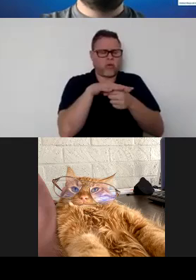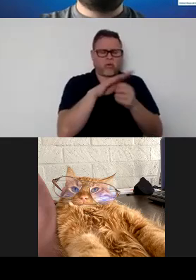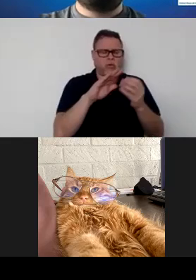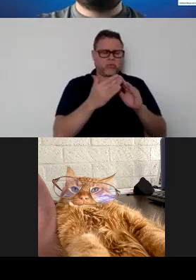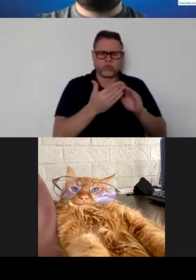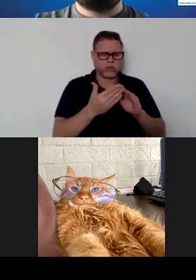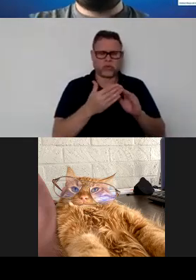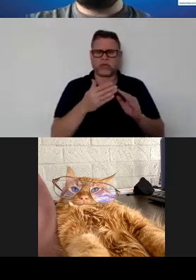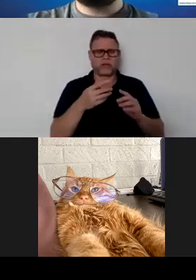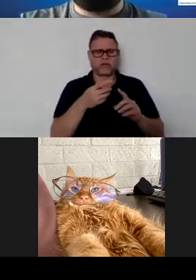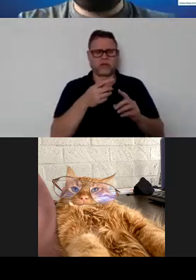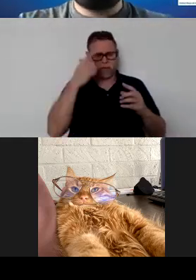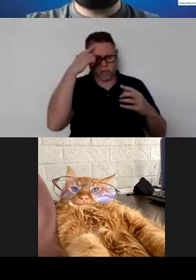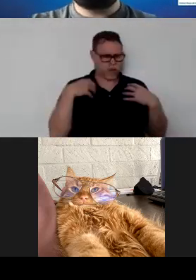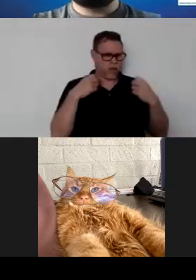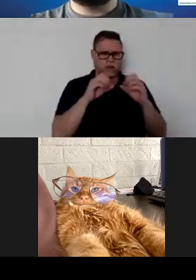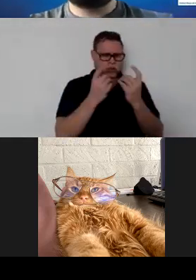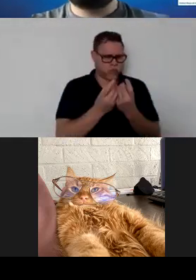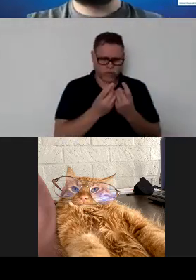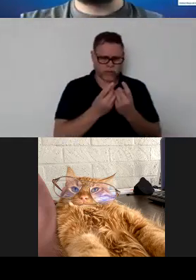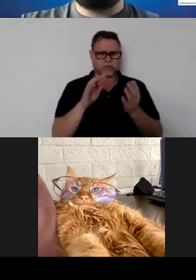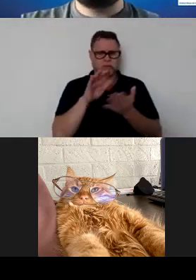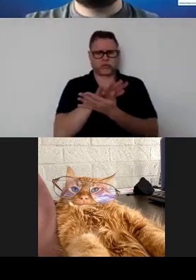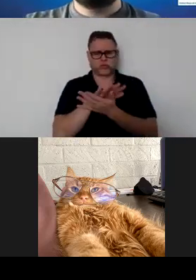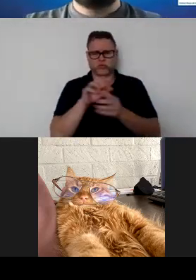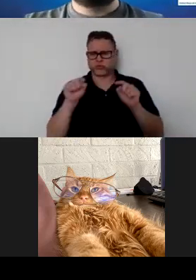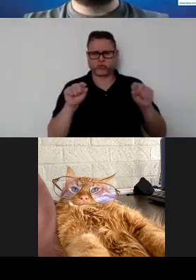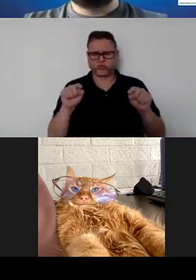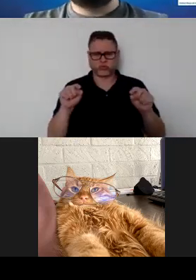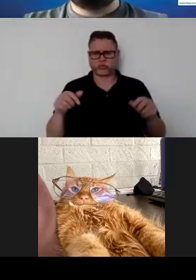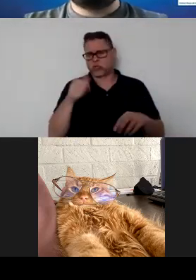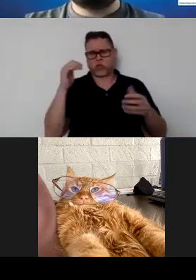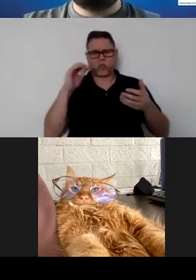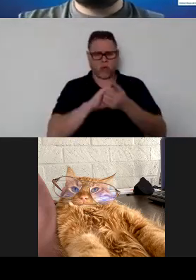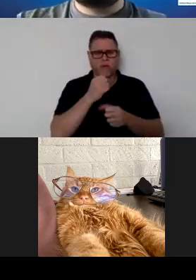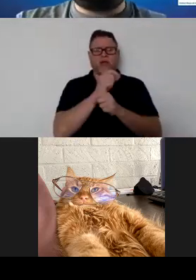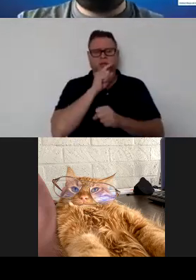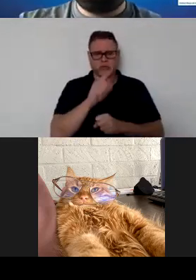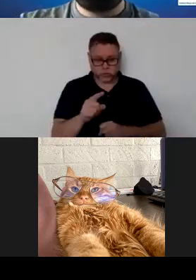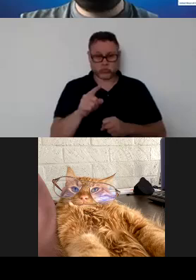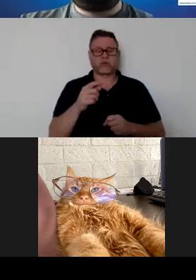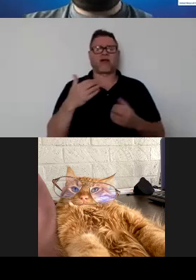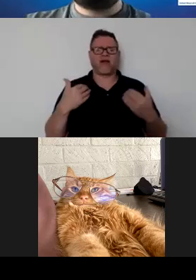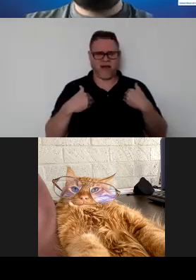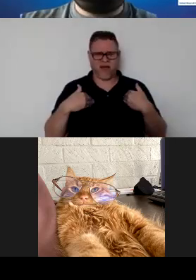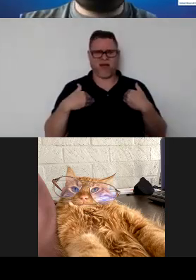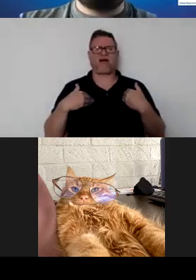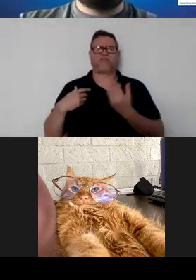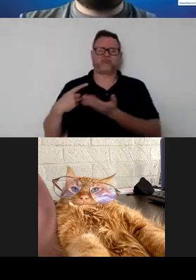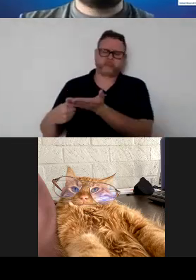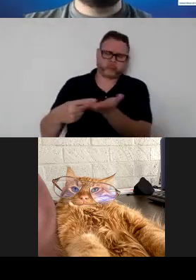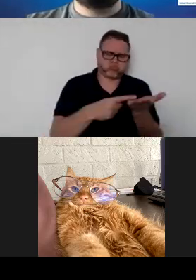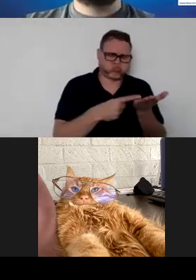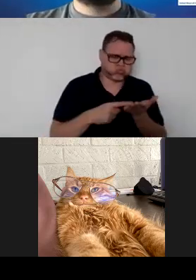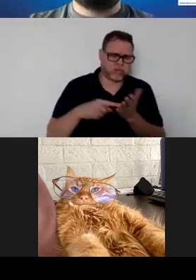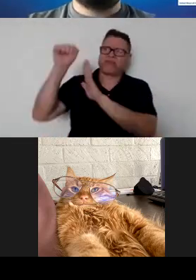say, the mental health department and the school and other partners, but really ensuring that there's going to be this dialogue at the state,